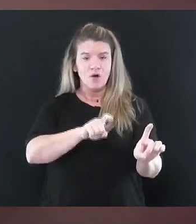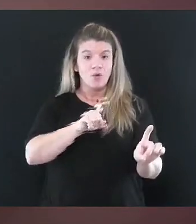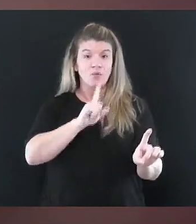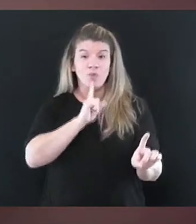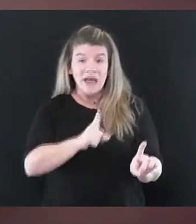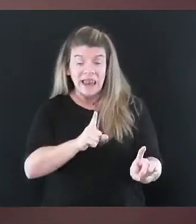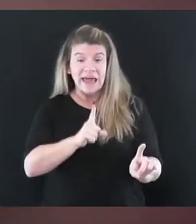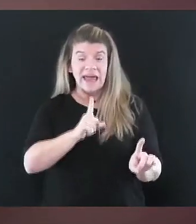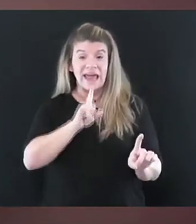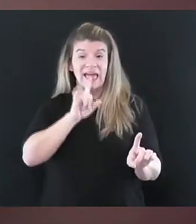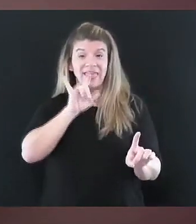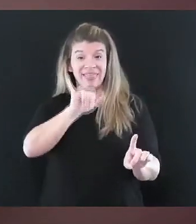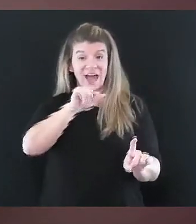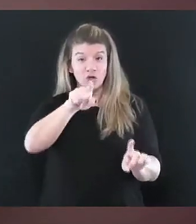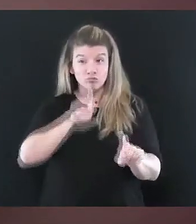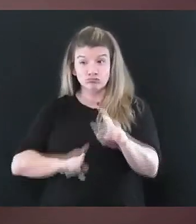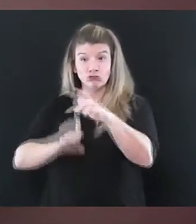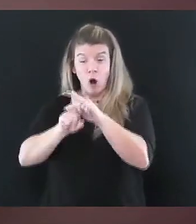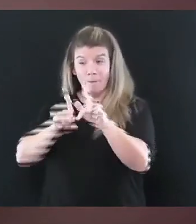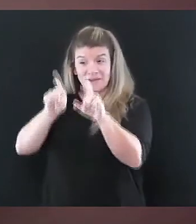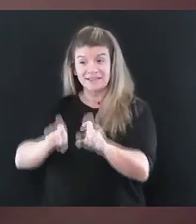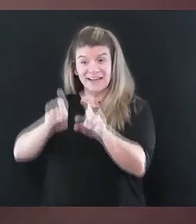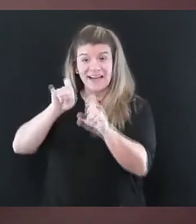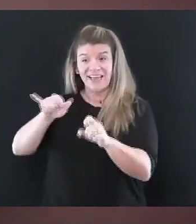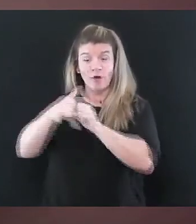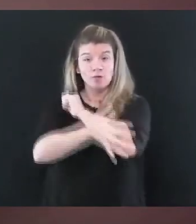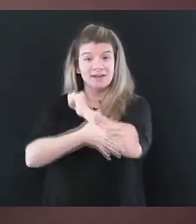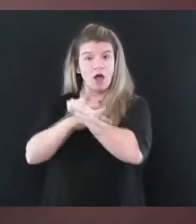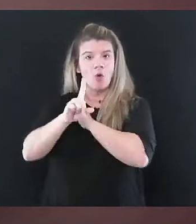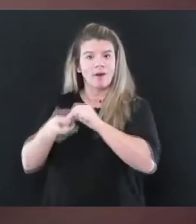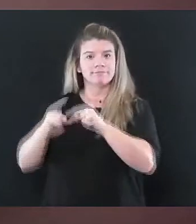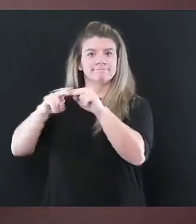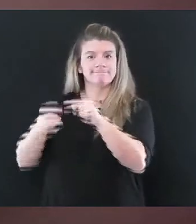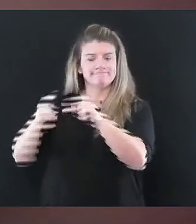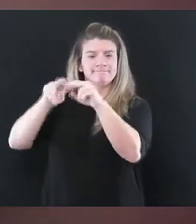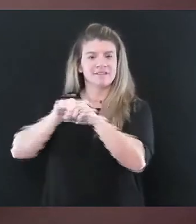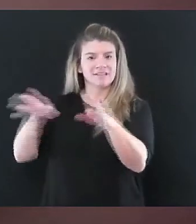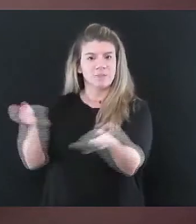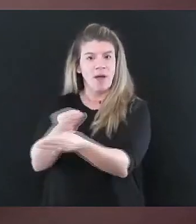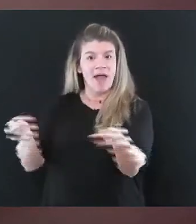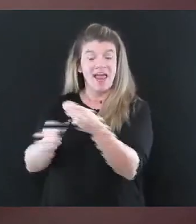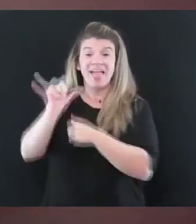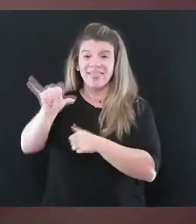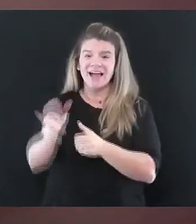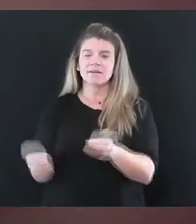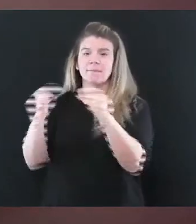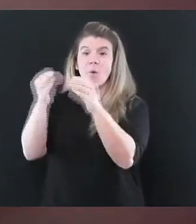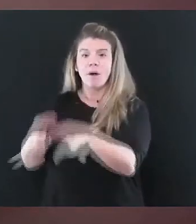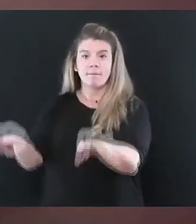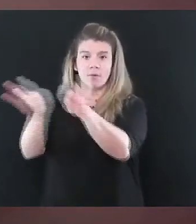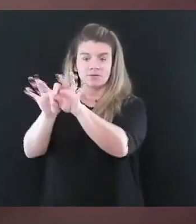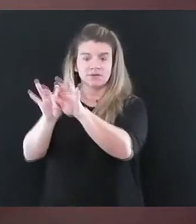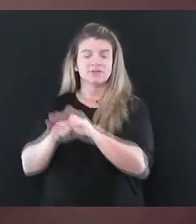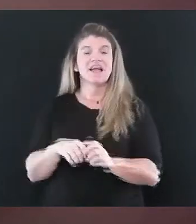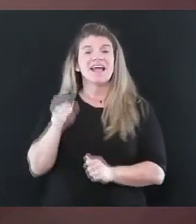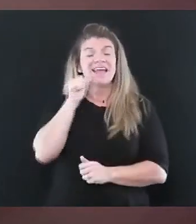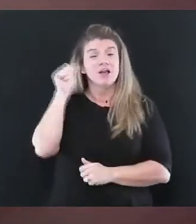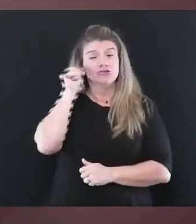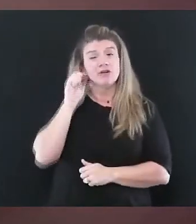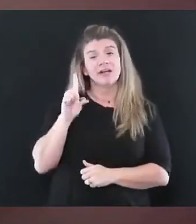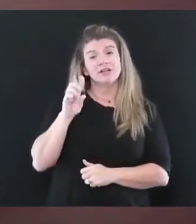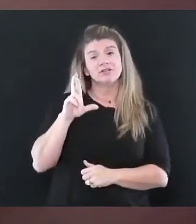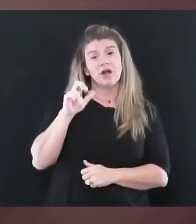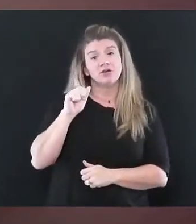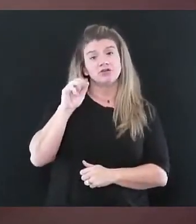we see the spread go up. Dr. Amjad and I today had the real treat of talking with